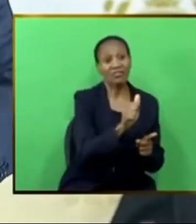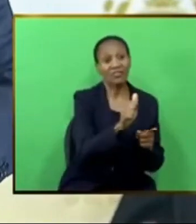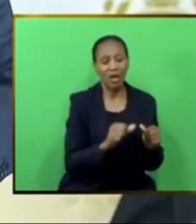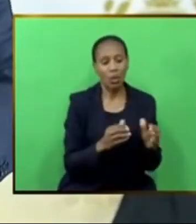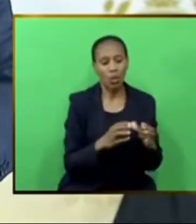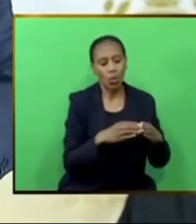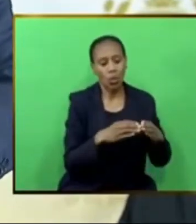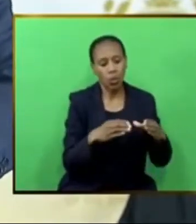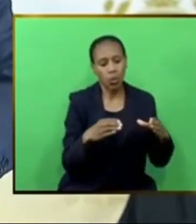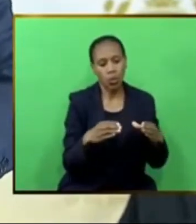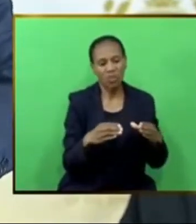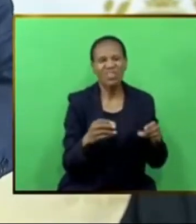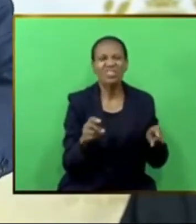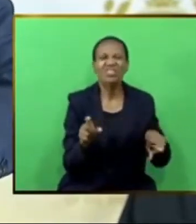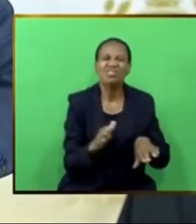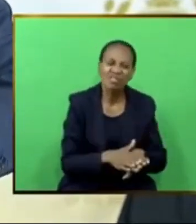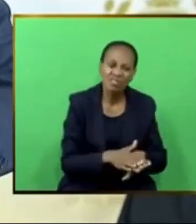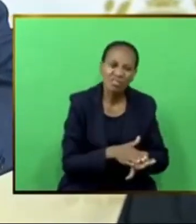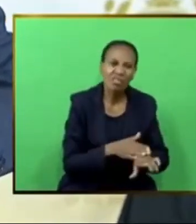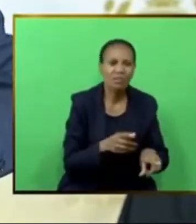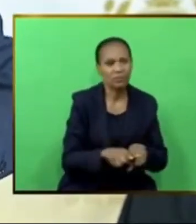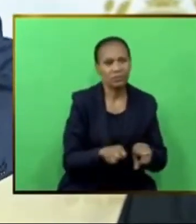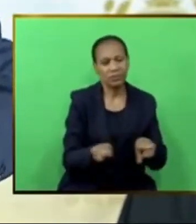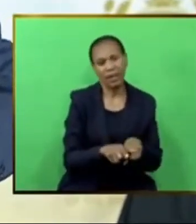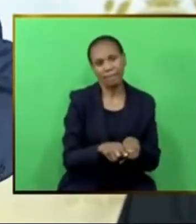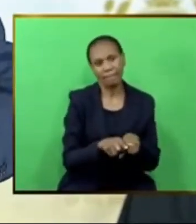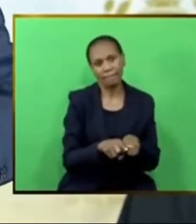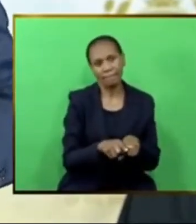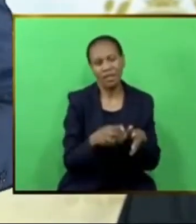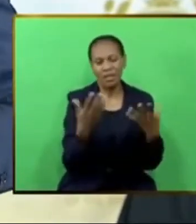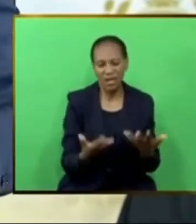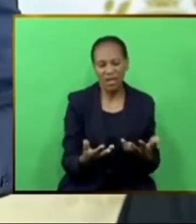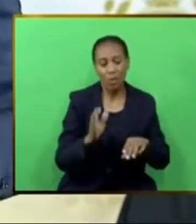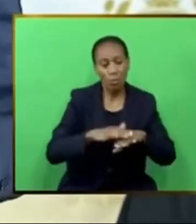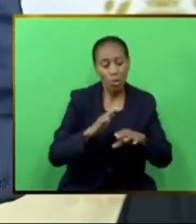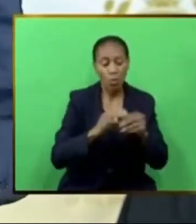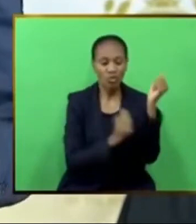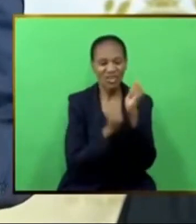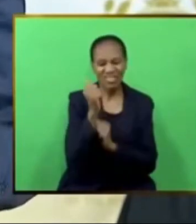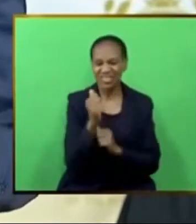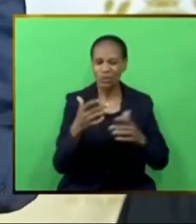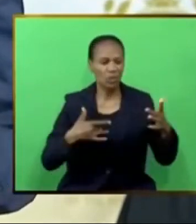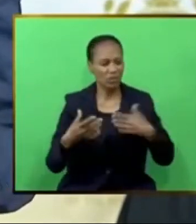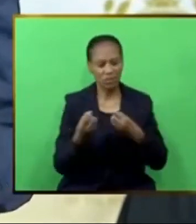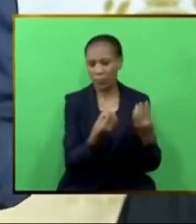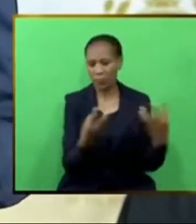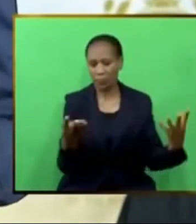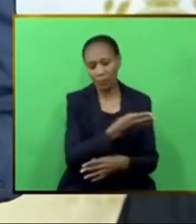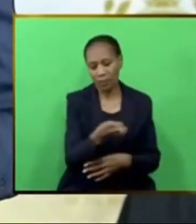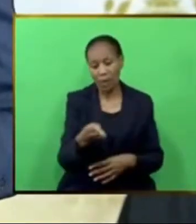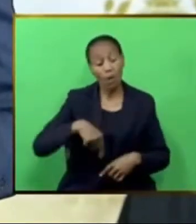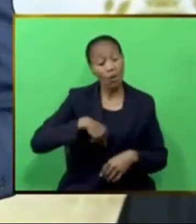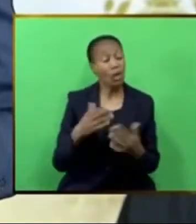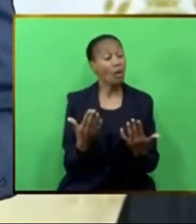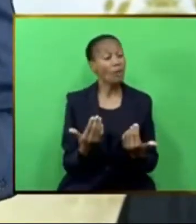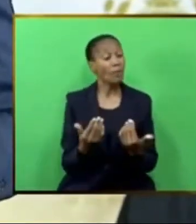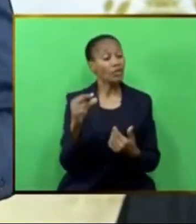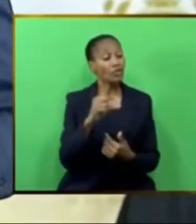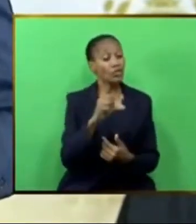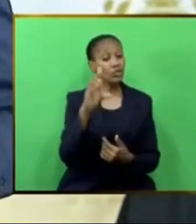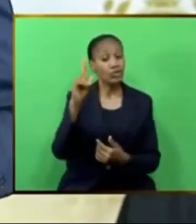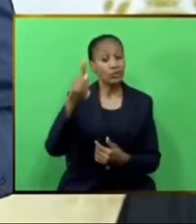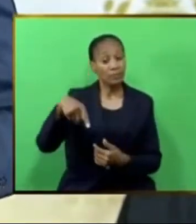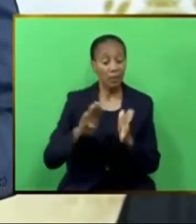remains hamstrung by lower commodity prices and structural constraints. We estimate real GDP growth